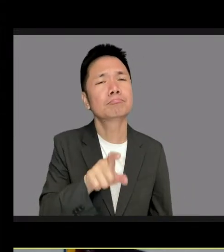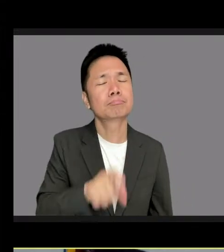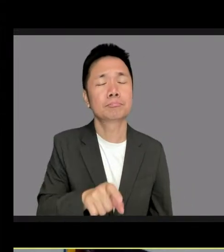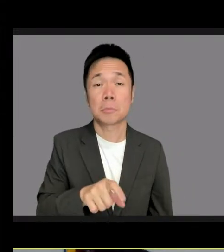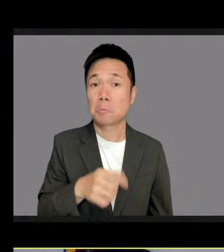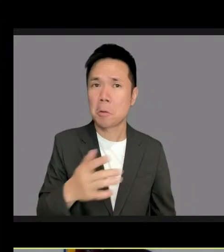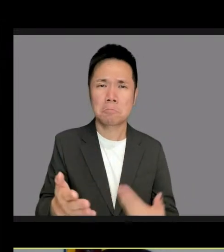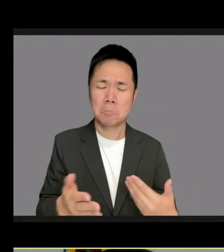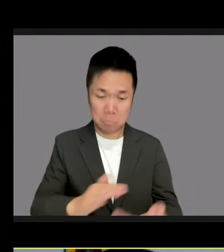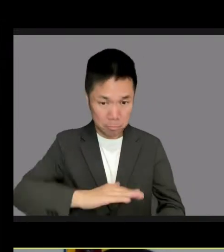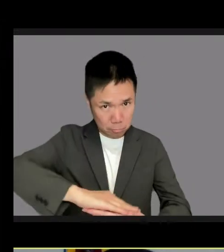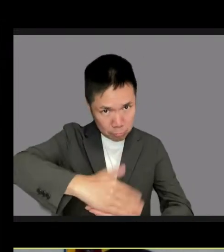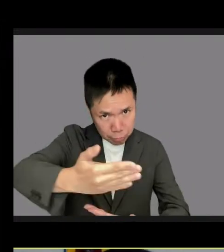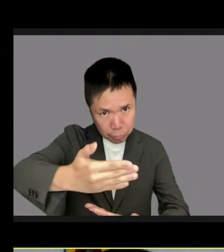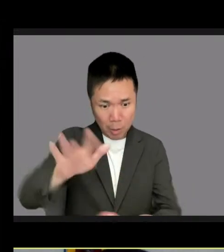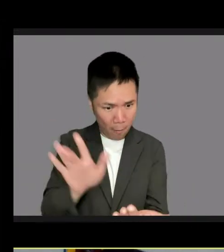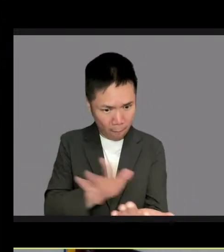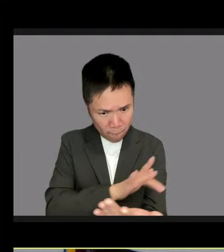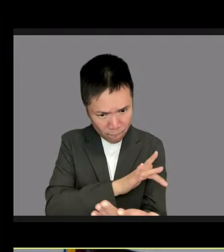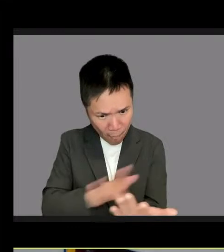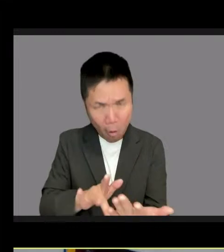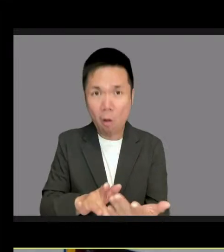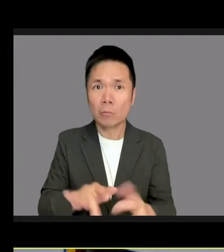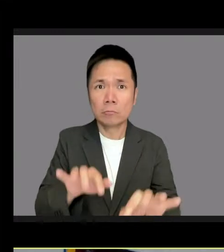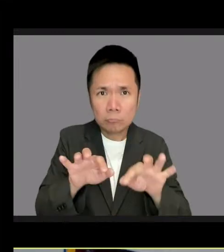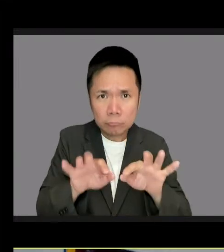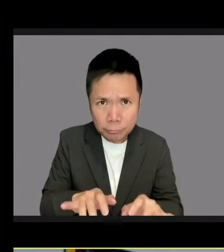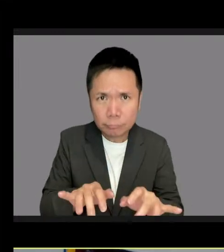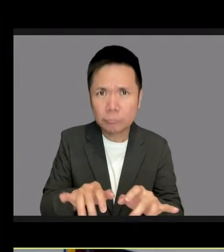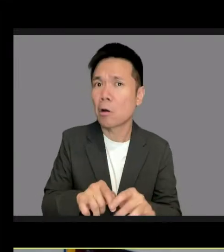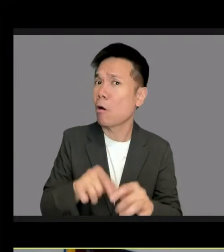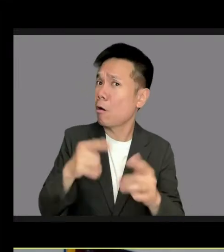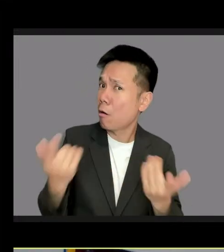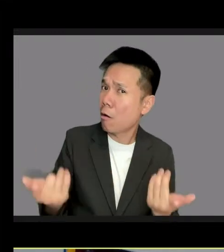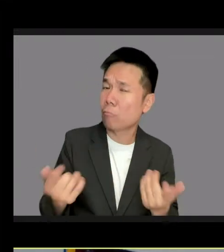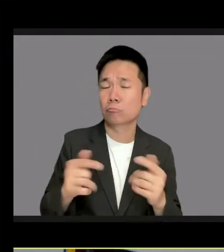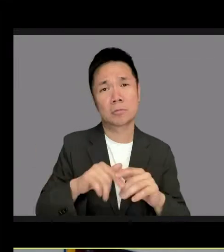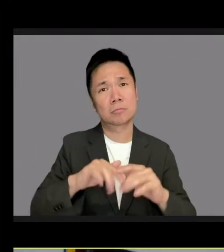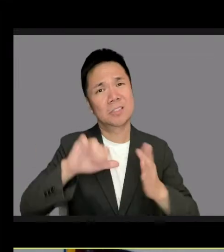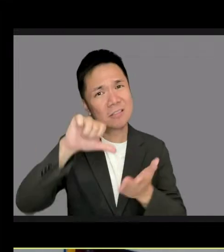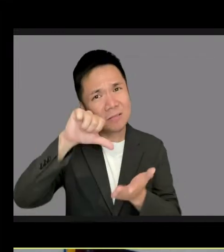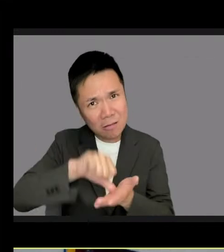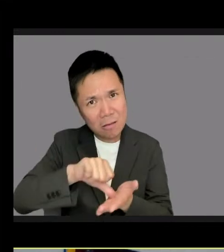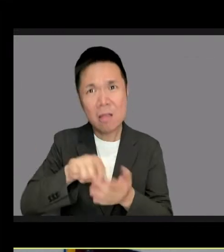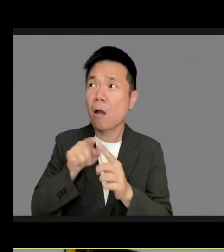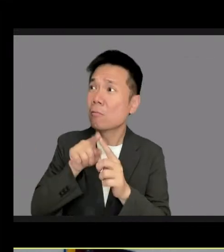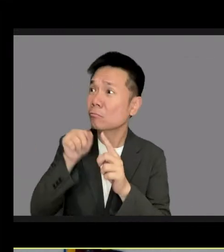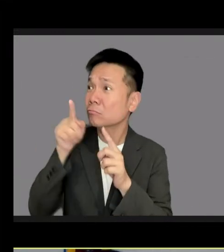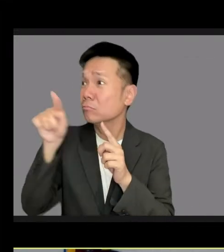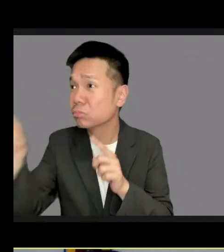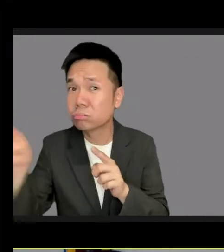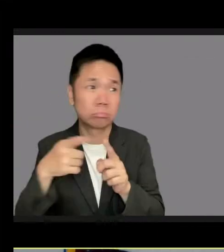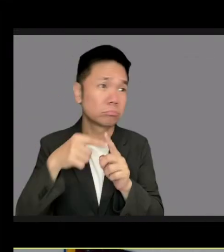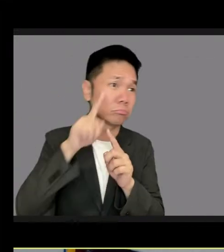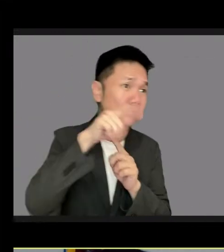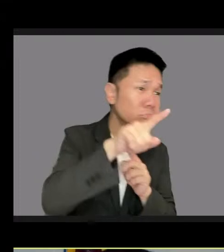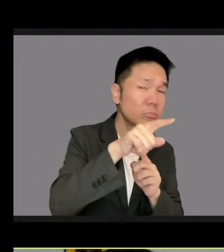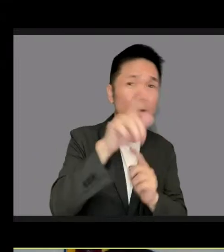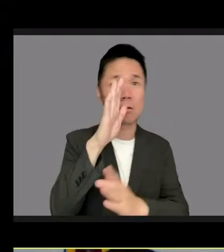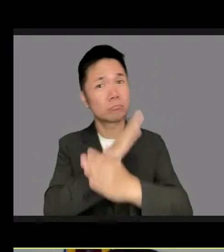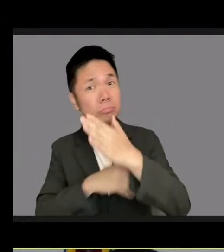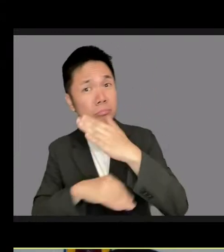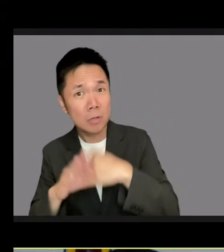device or technology or location or education or disability or experience.